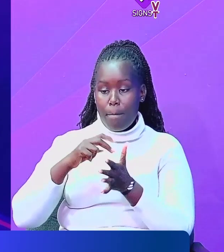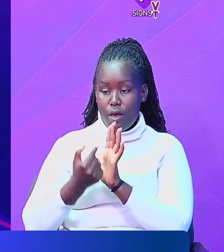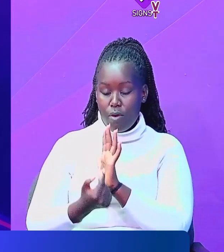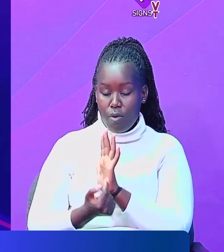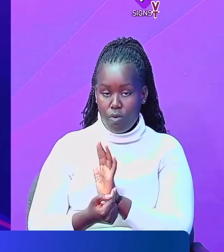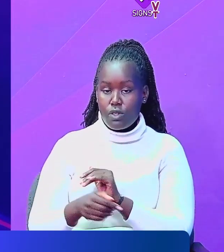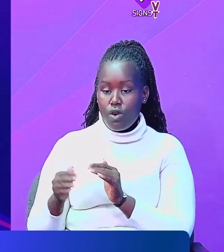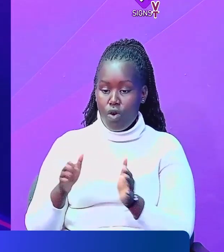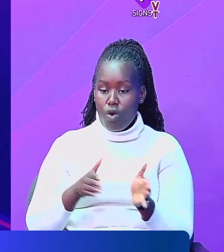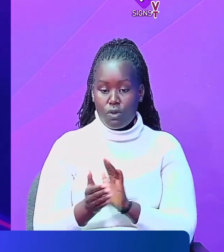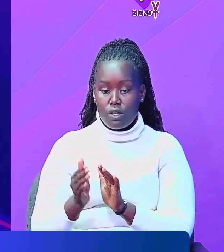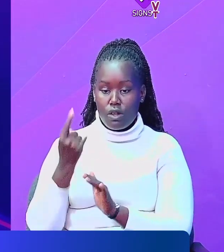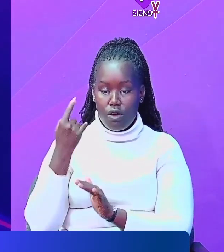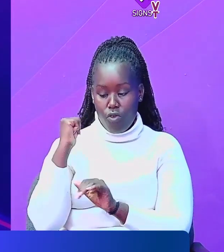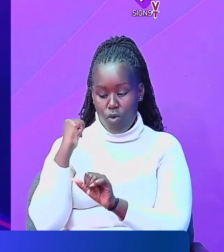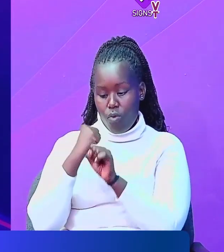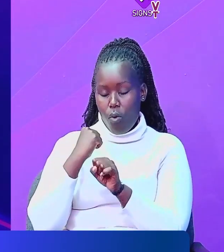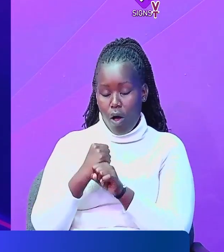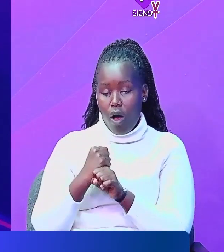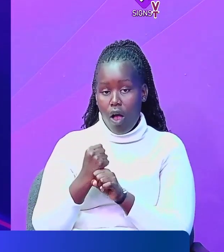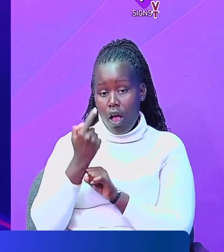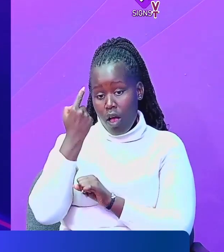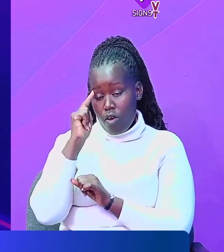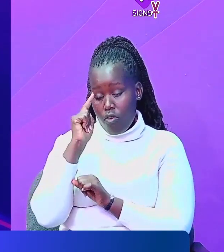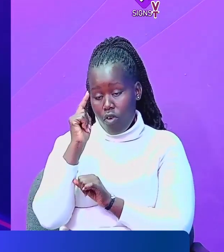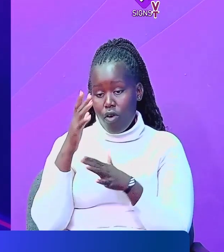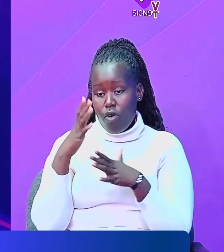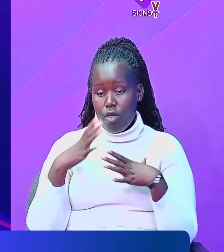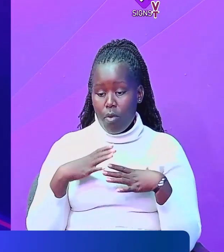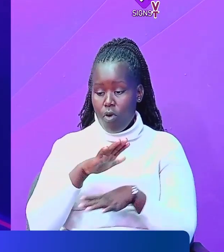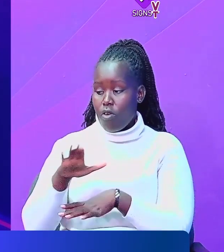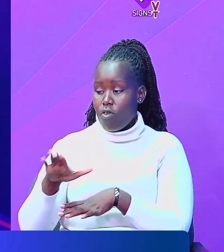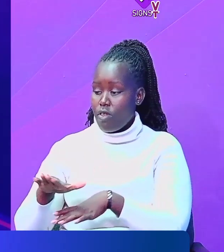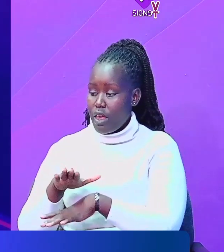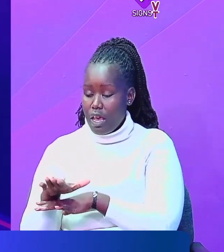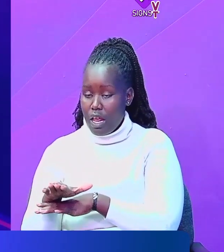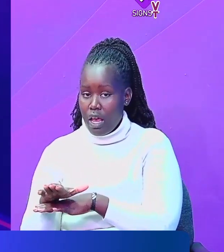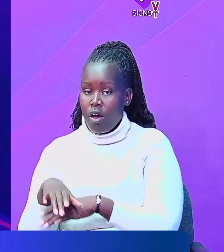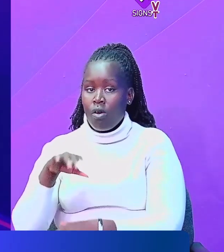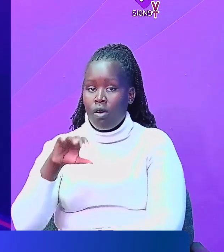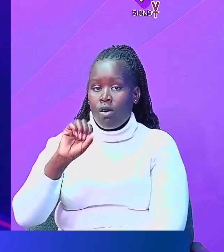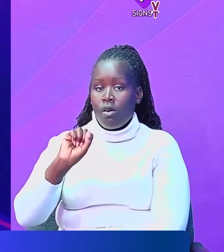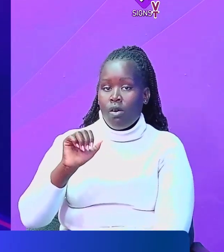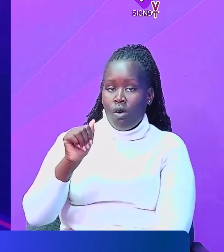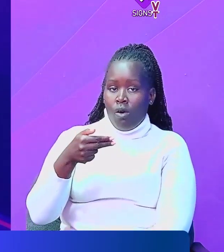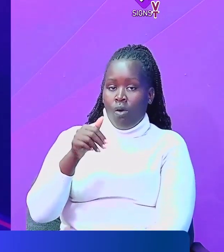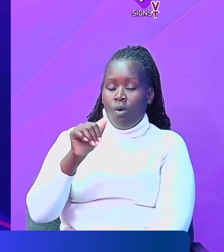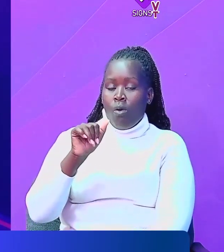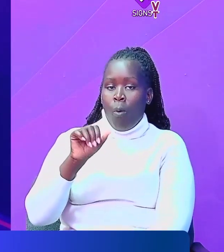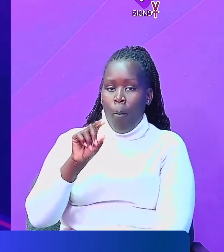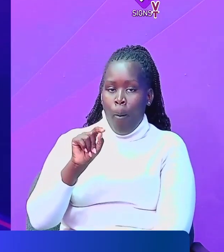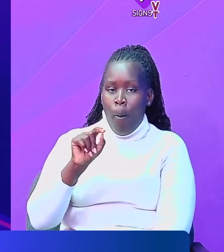an opportunity for employment for other people of the area. Now, fact file. Now, Shanta Gold, the mining farm, is